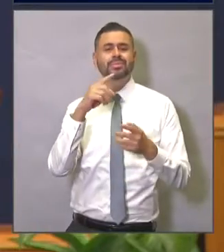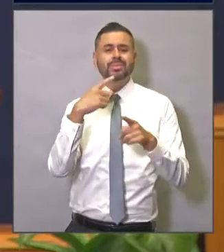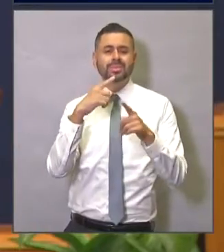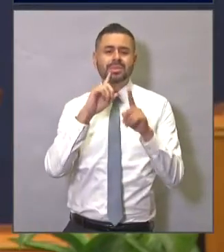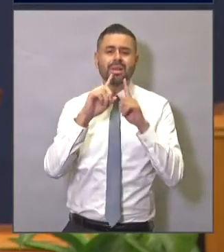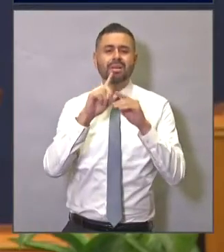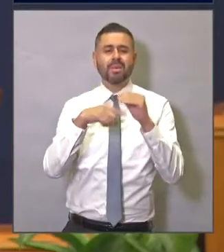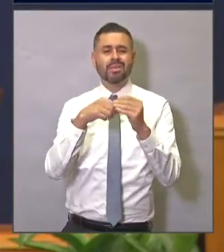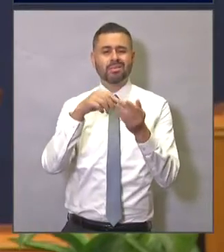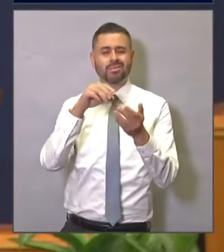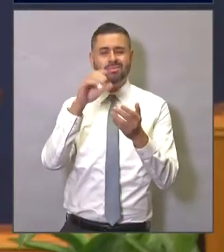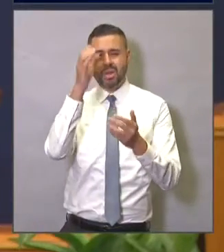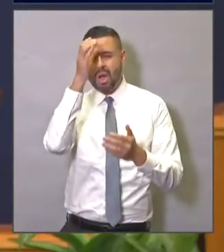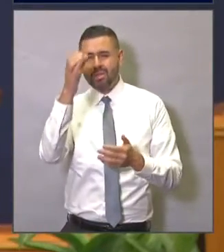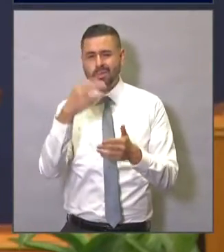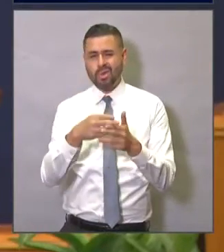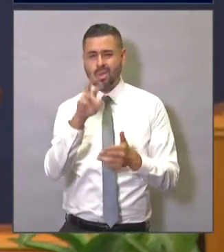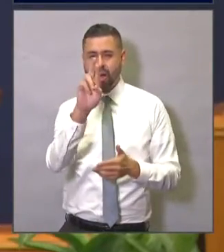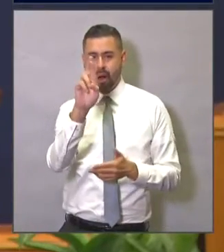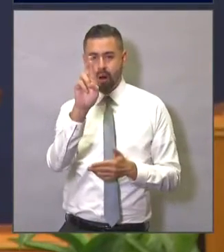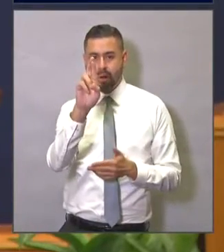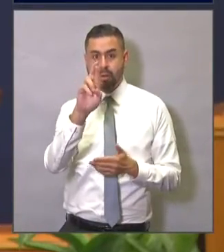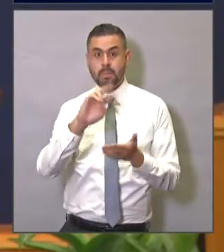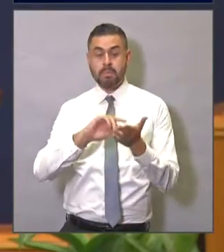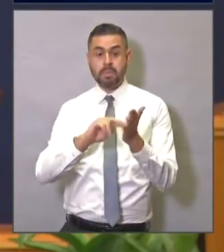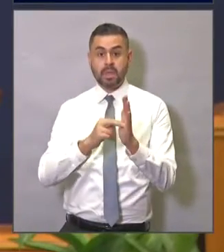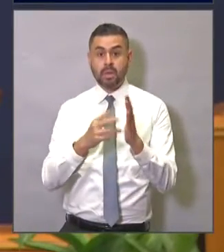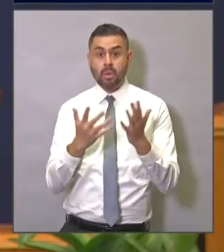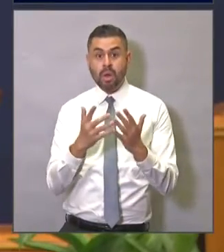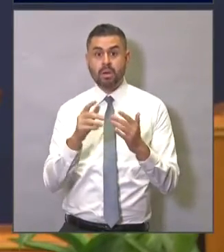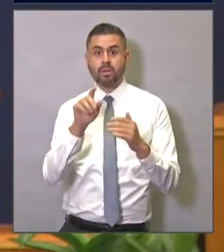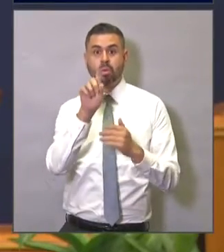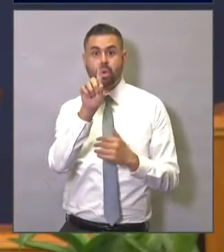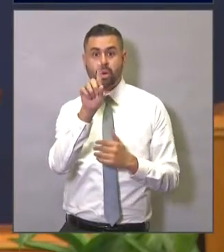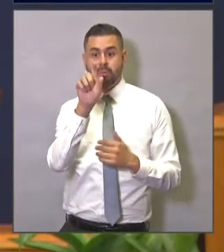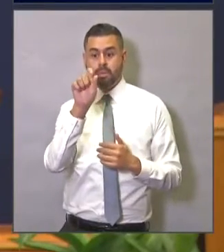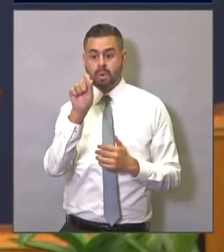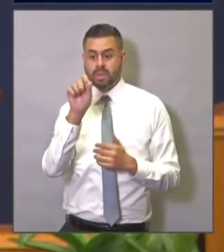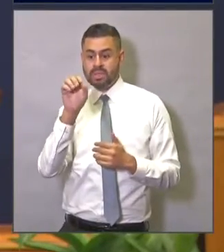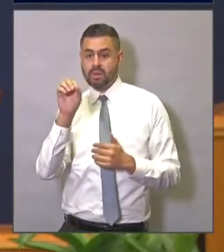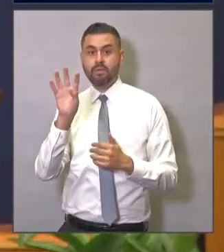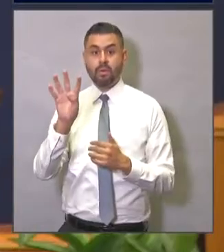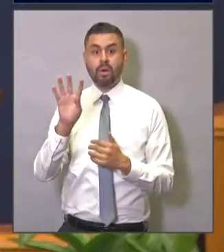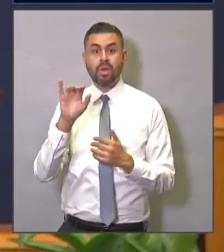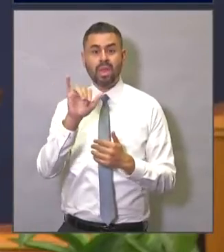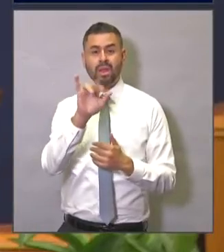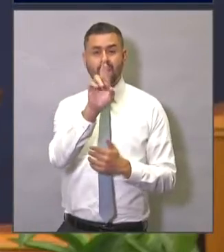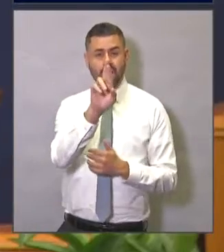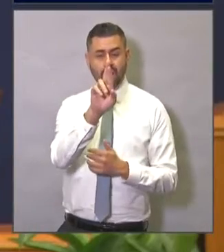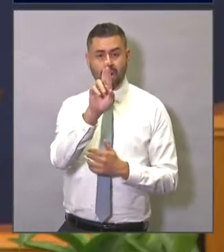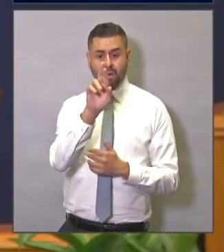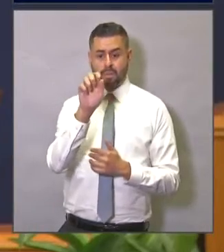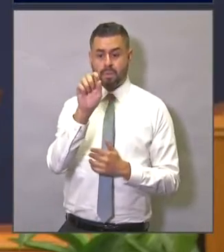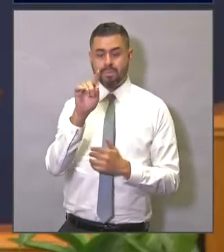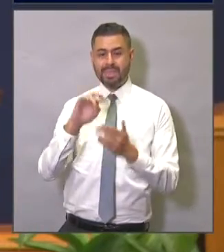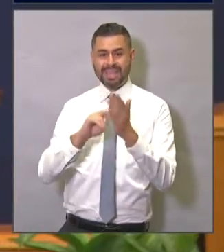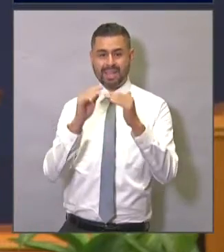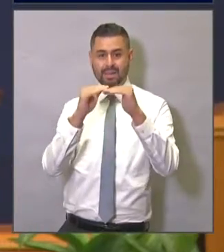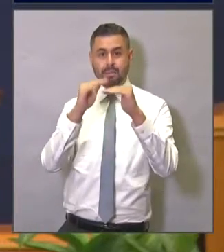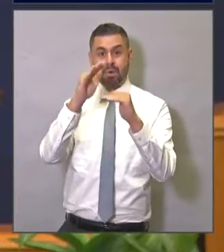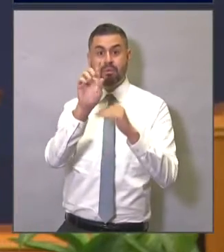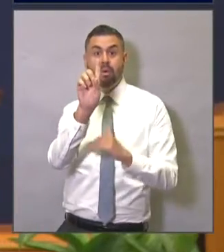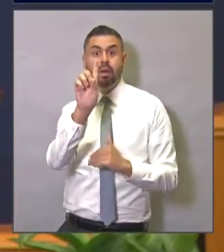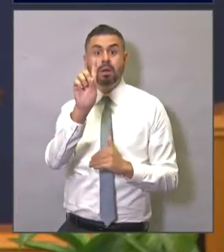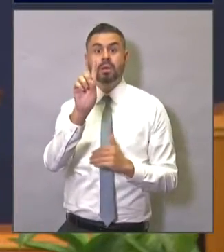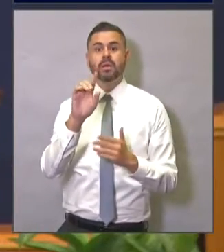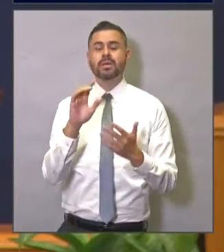to, has held constant over the past week at 1.14. Because the R remains above 1, this